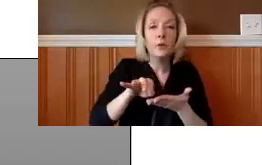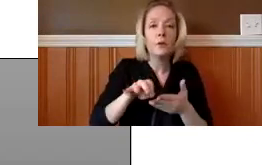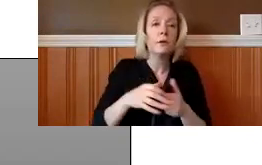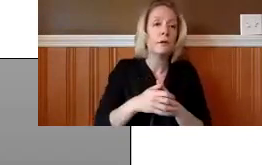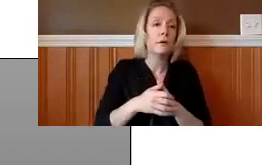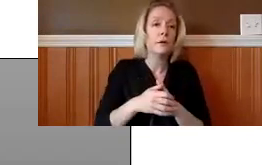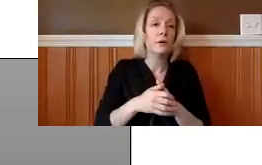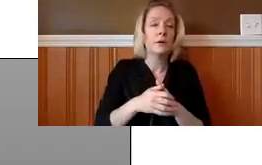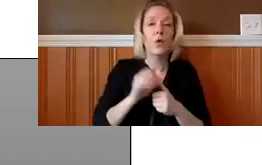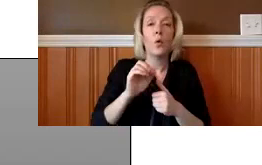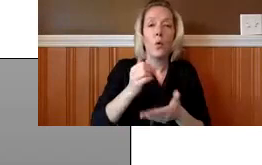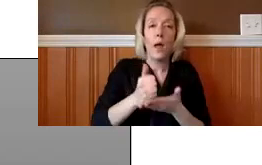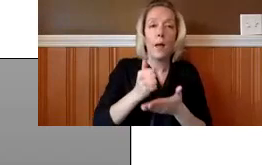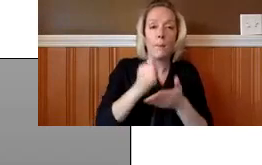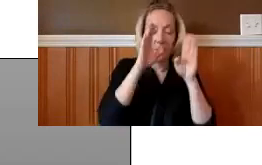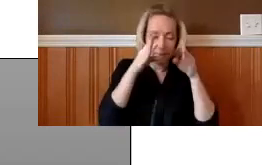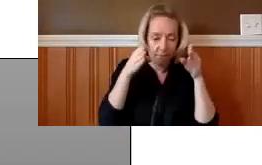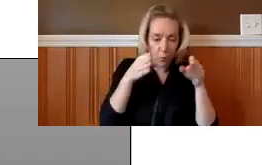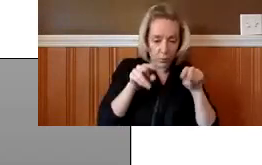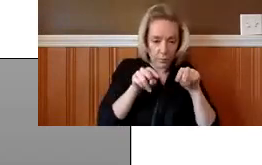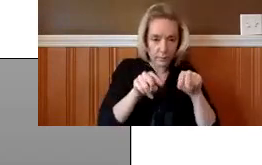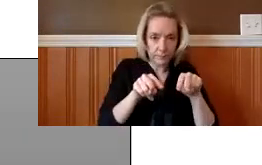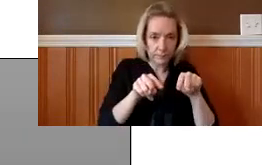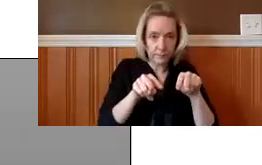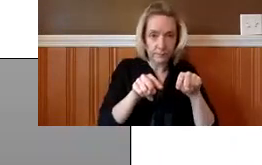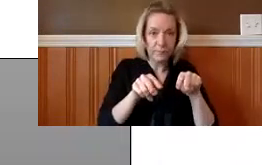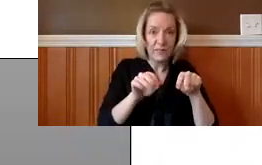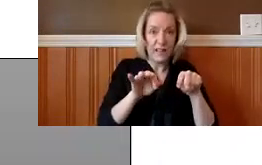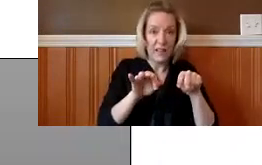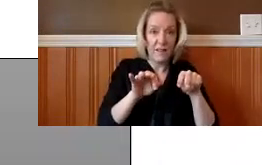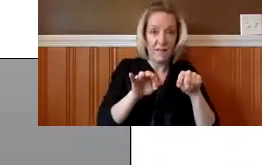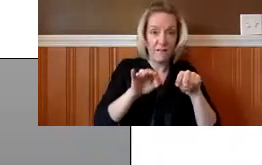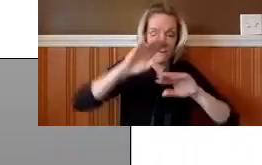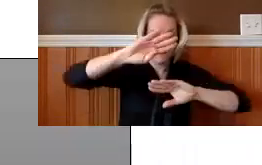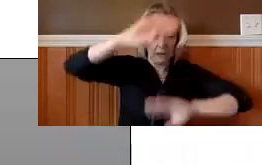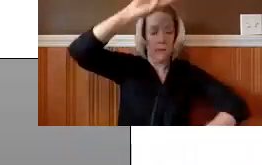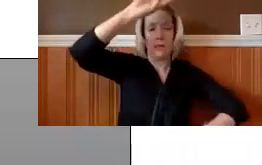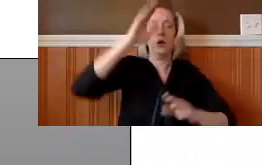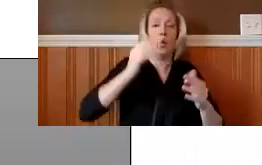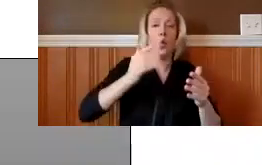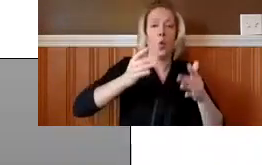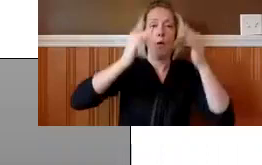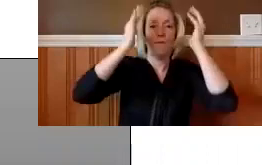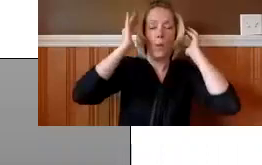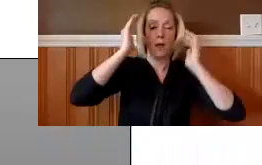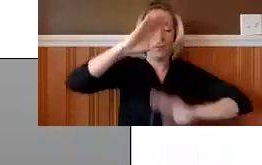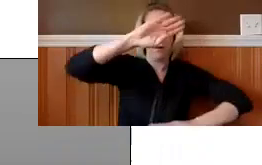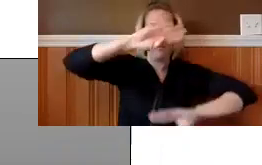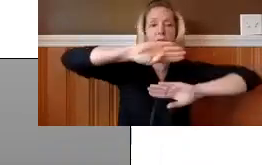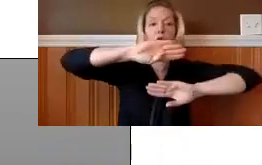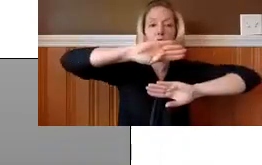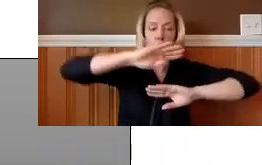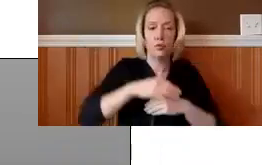helping with visual attention. If they can't look at the whole thing, then we can modify that and cover up just half of it. And